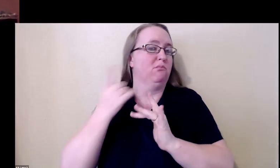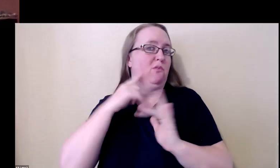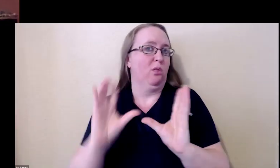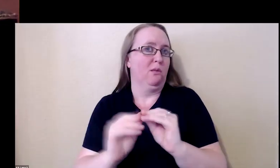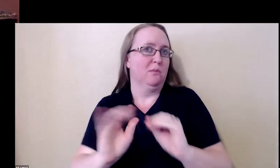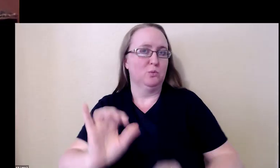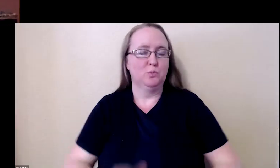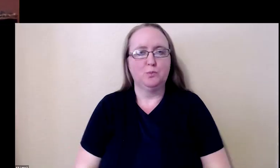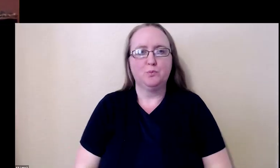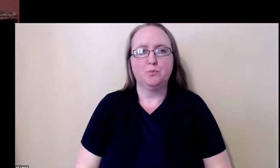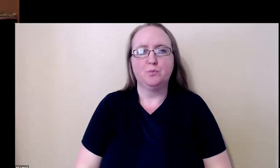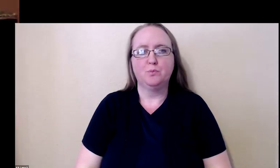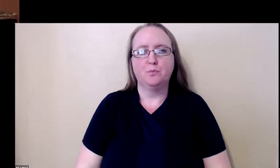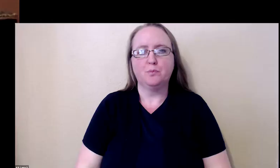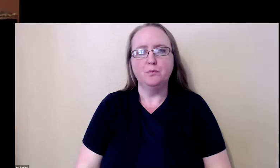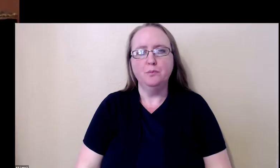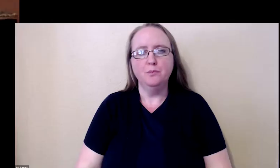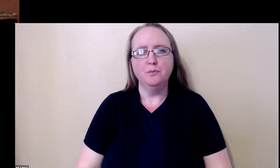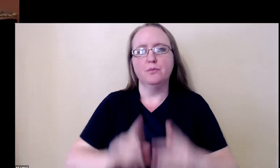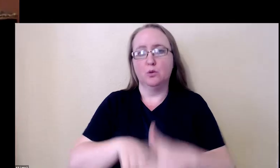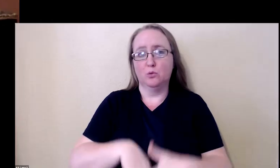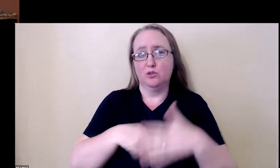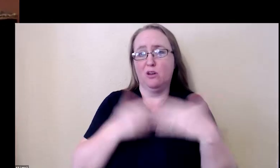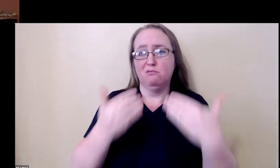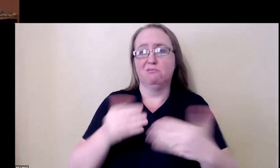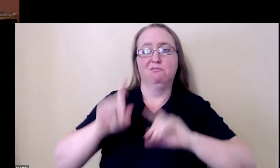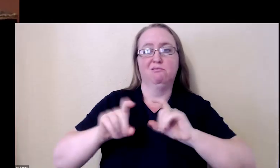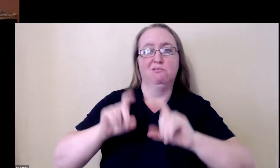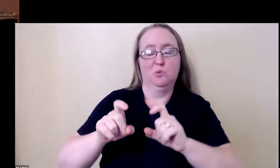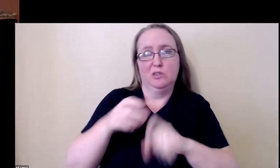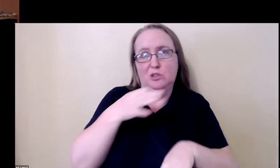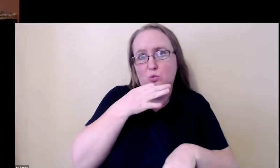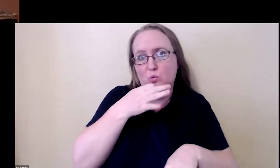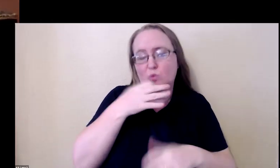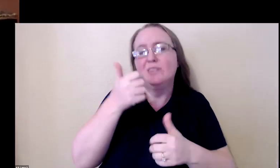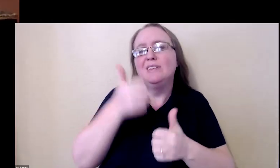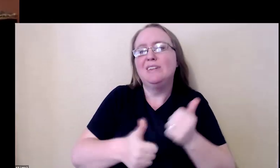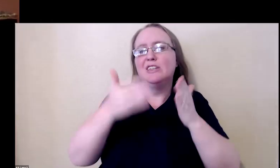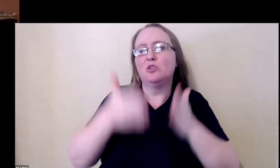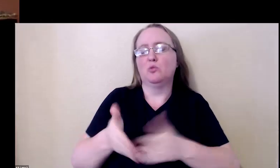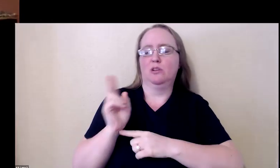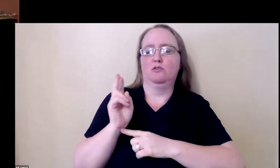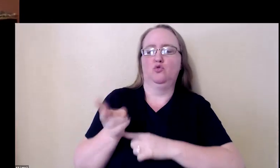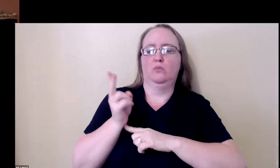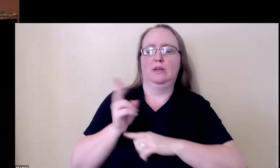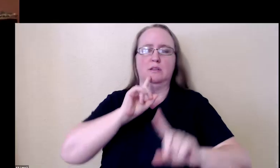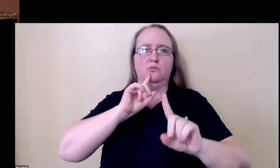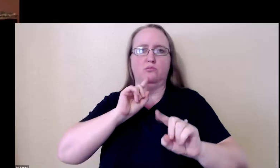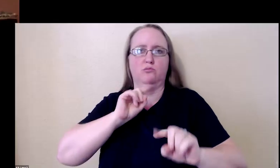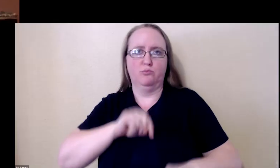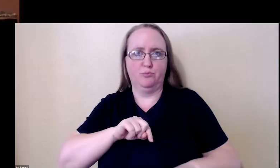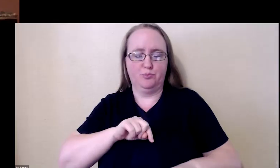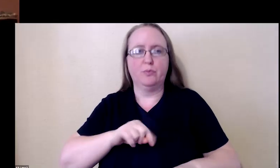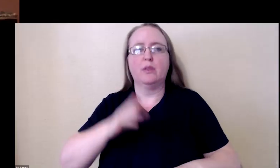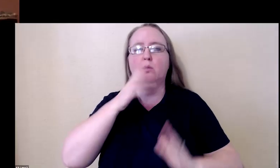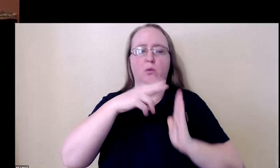well. We're going to start asking questions here in just a minute. Each person will have 2 minutes to respond, and we will read